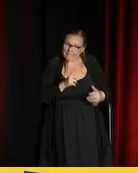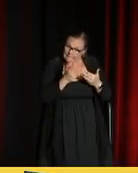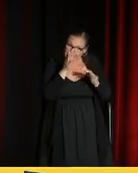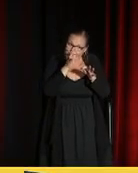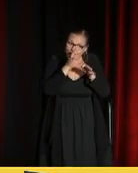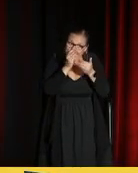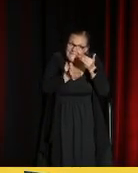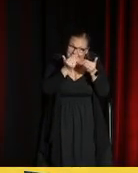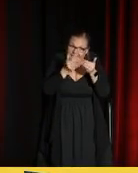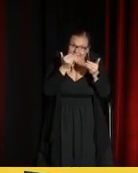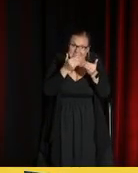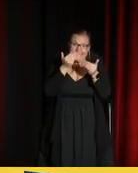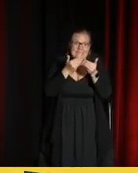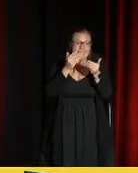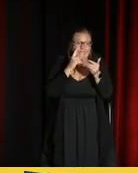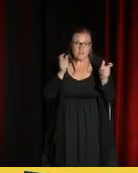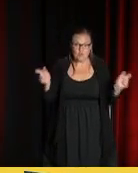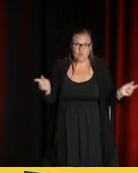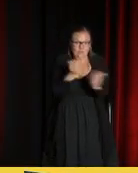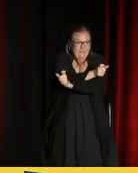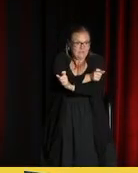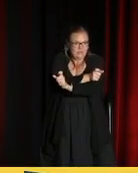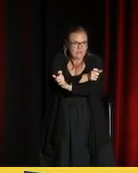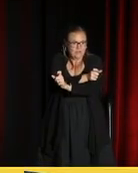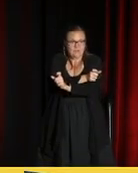easy to get these to change places.